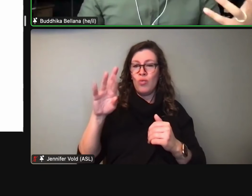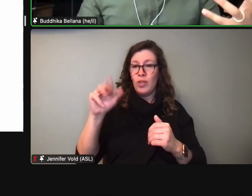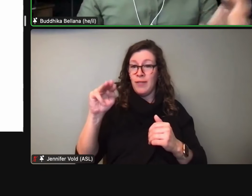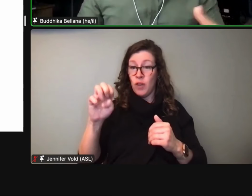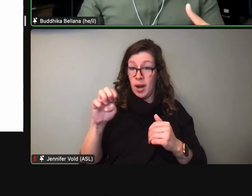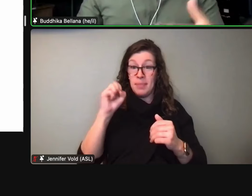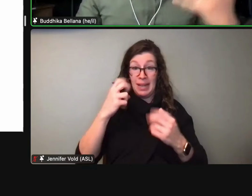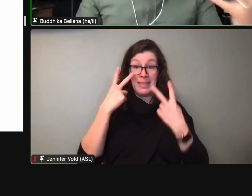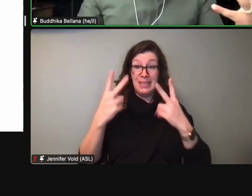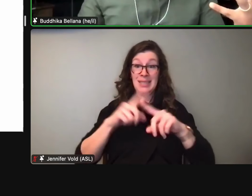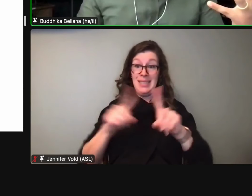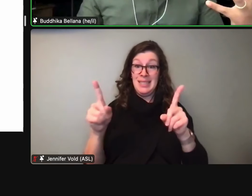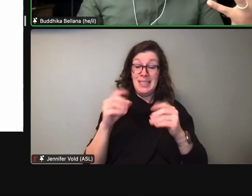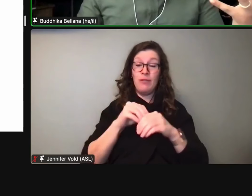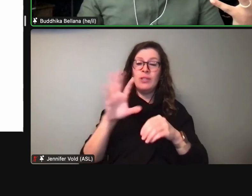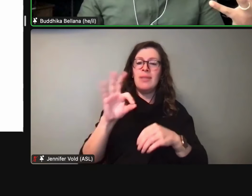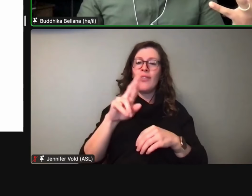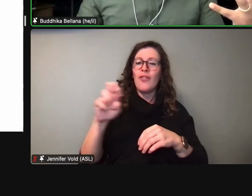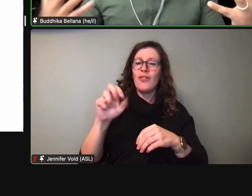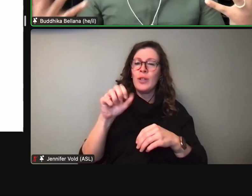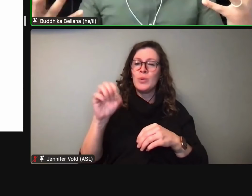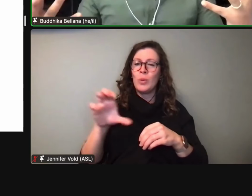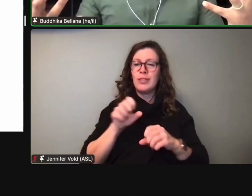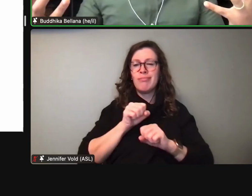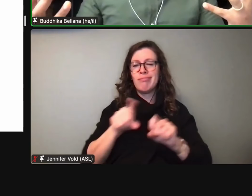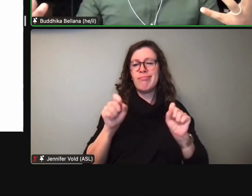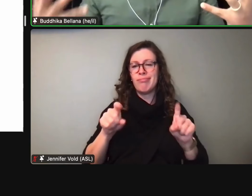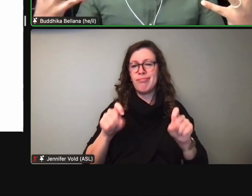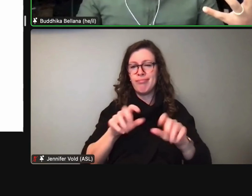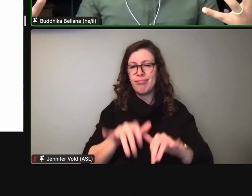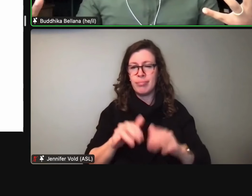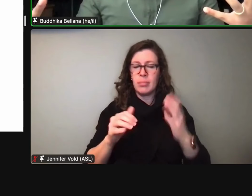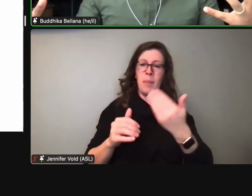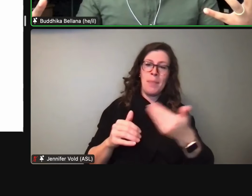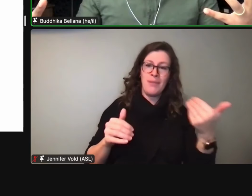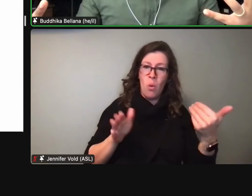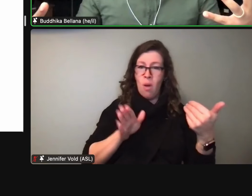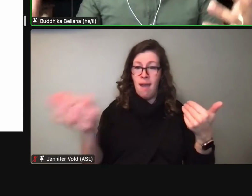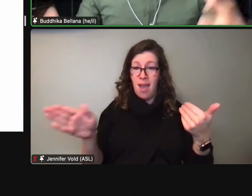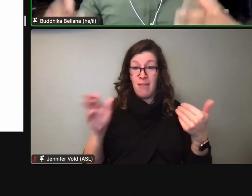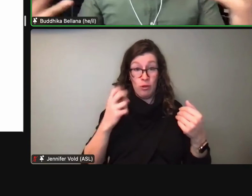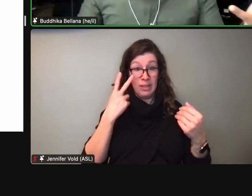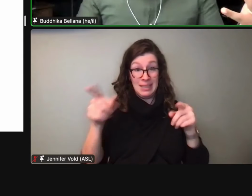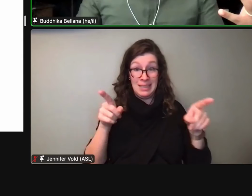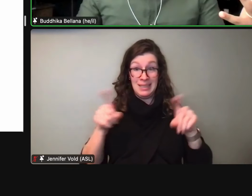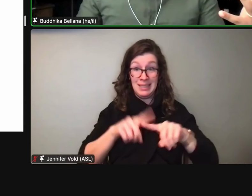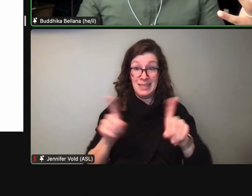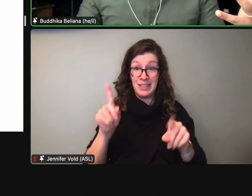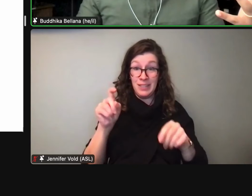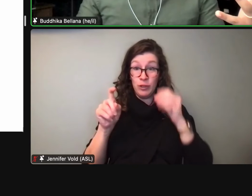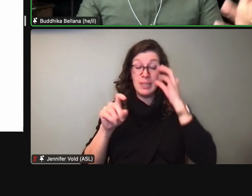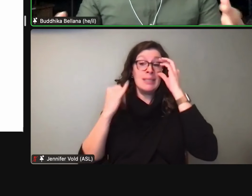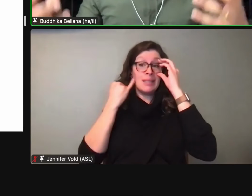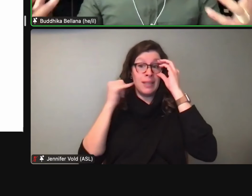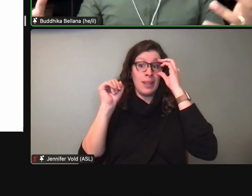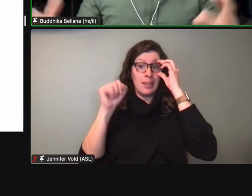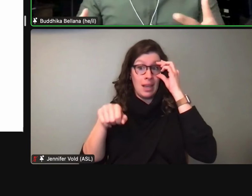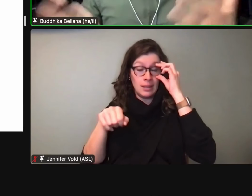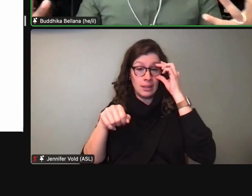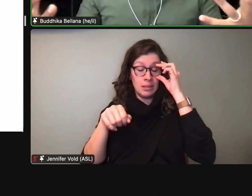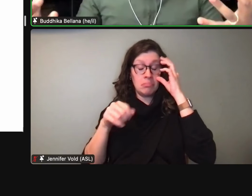free association before reading the story and free association after reading the story. The extent to which you can tell the difference